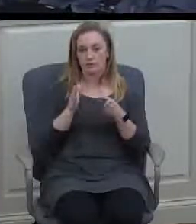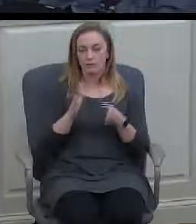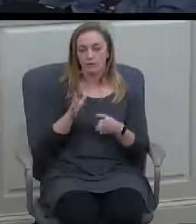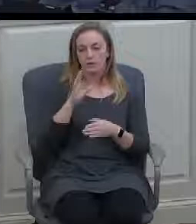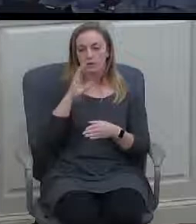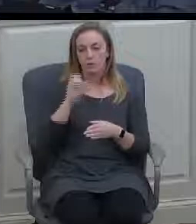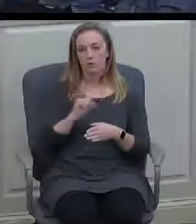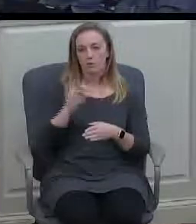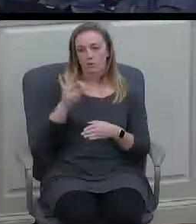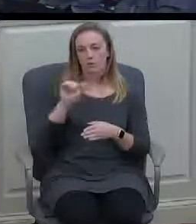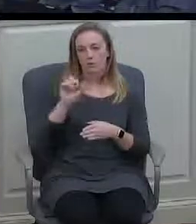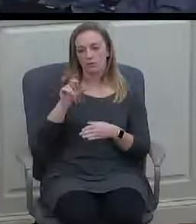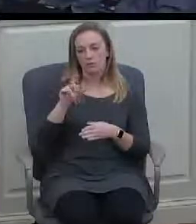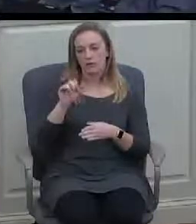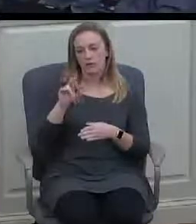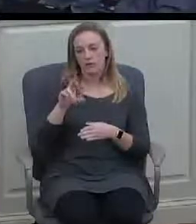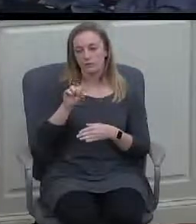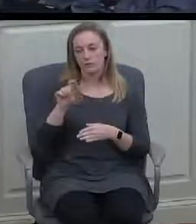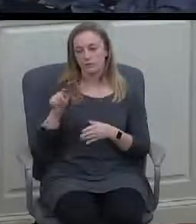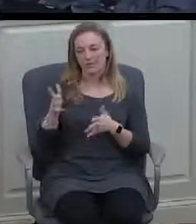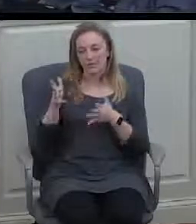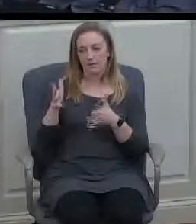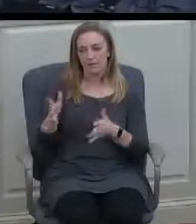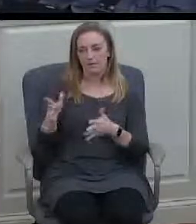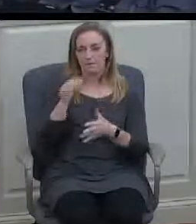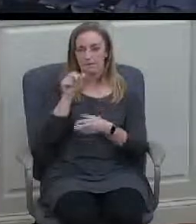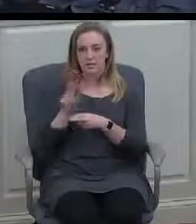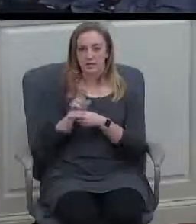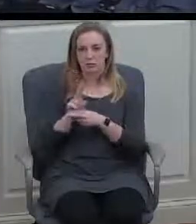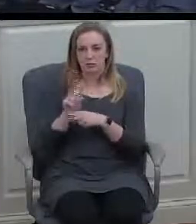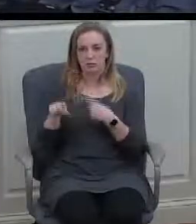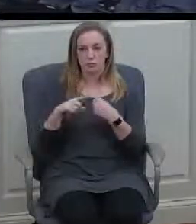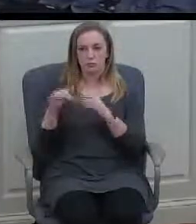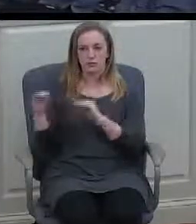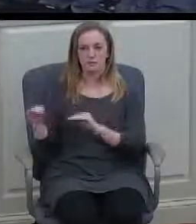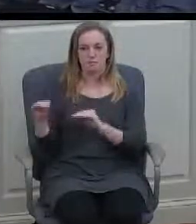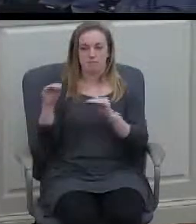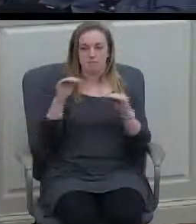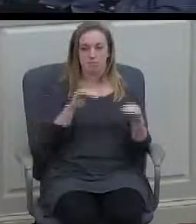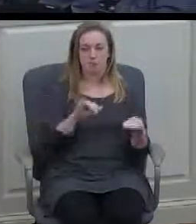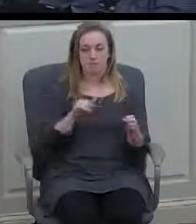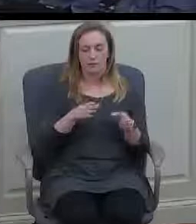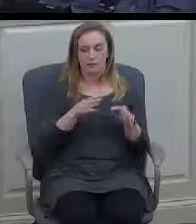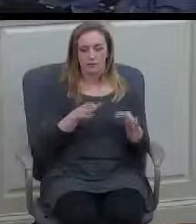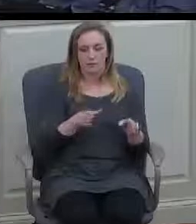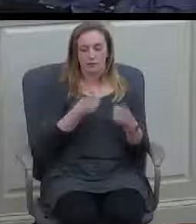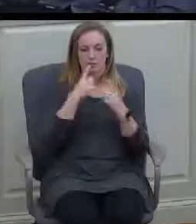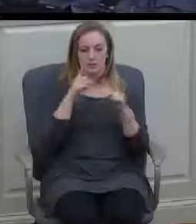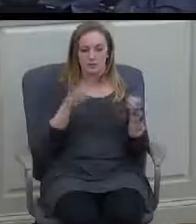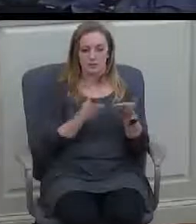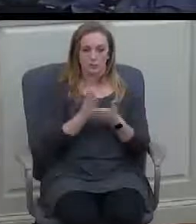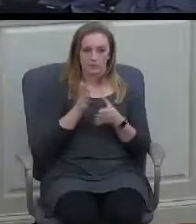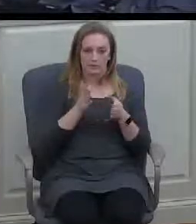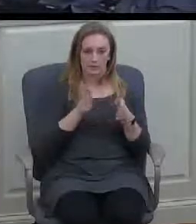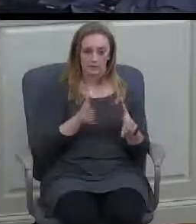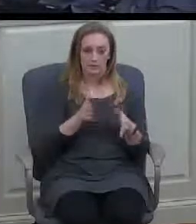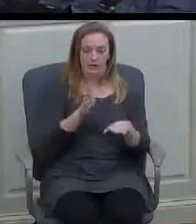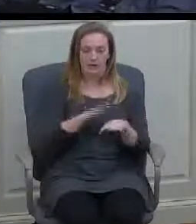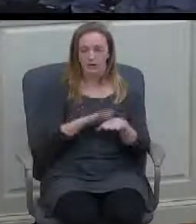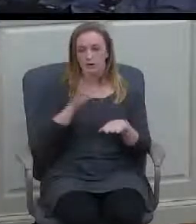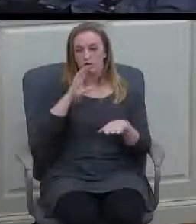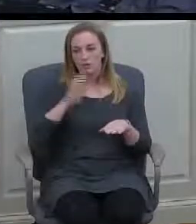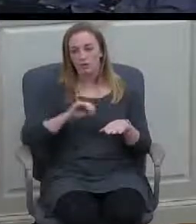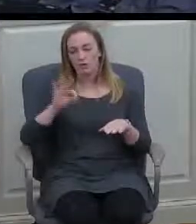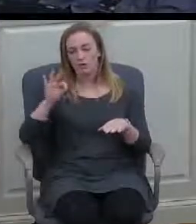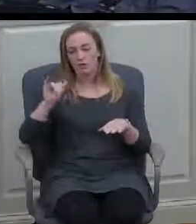which was abandoned and not utilized after the relocation of said street, declaring right-of-way on Old Fackler Street to be